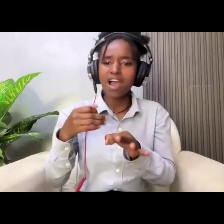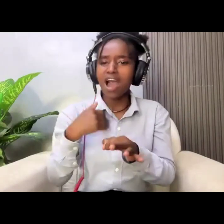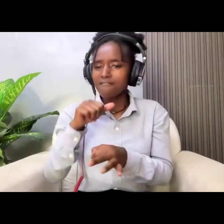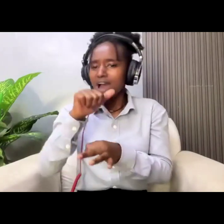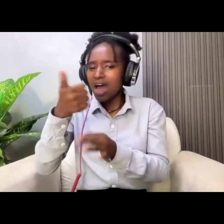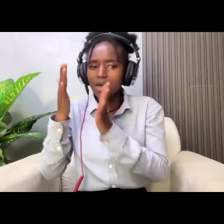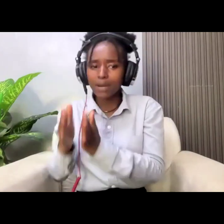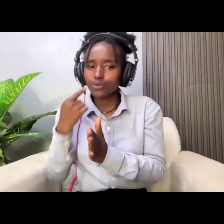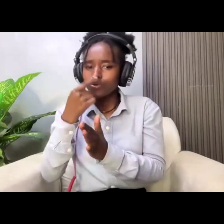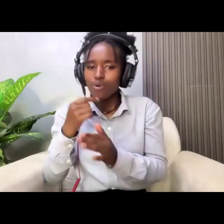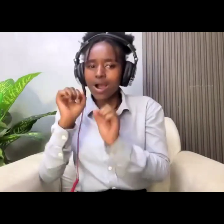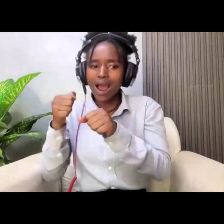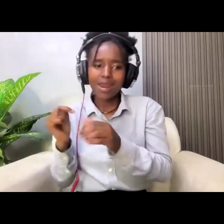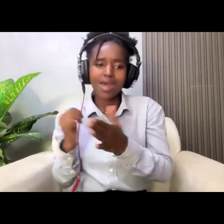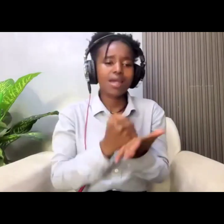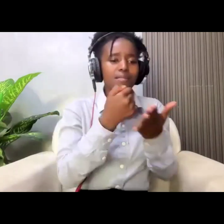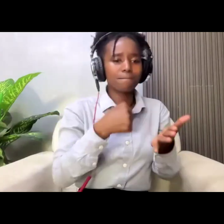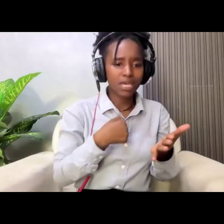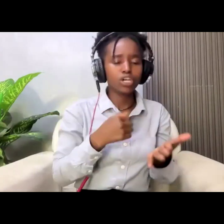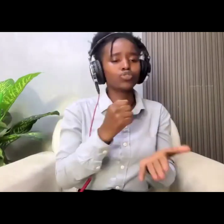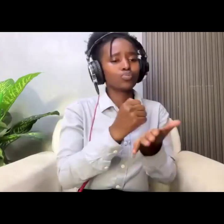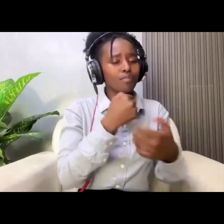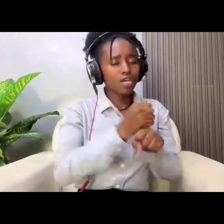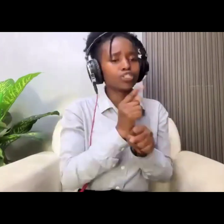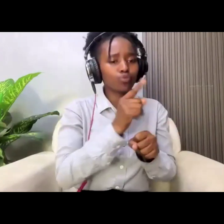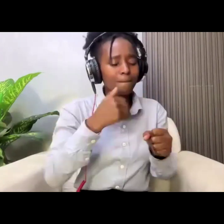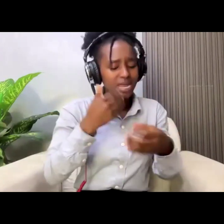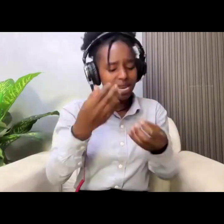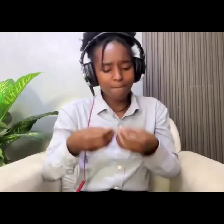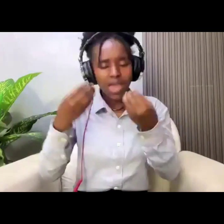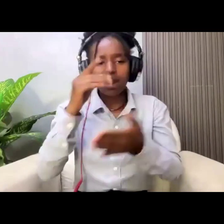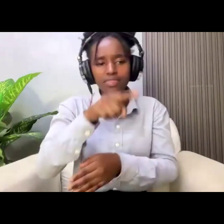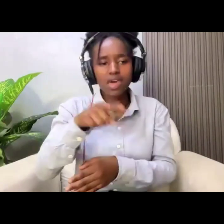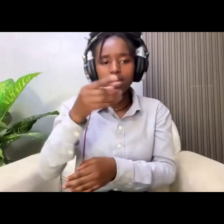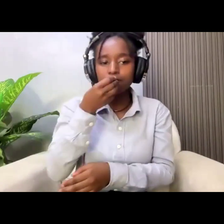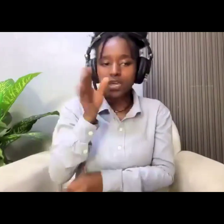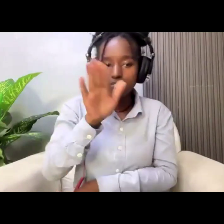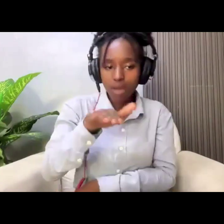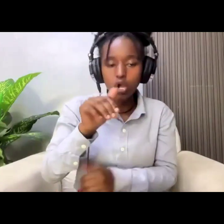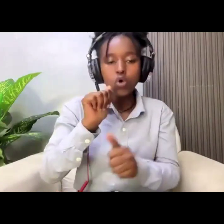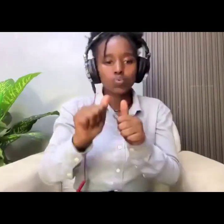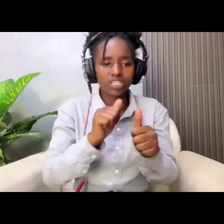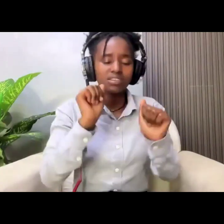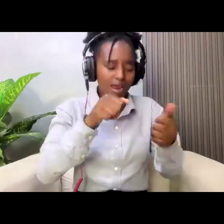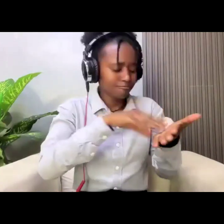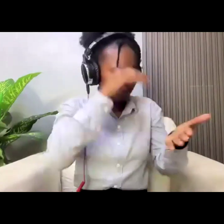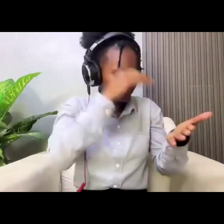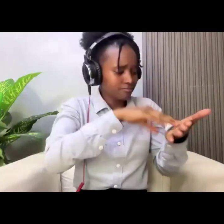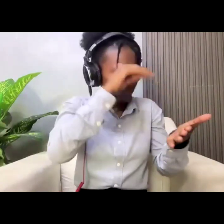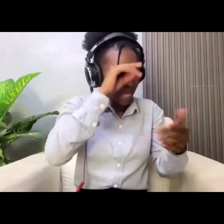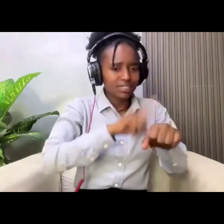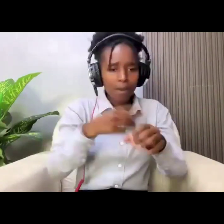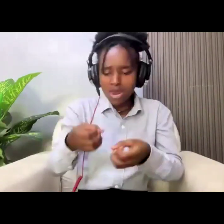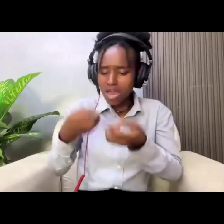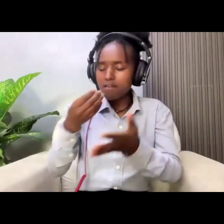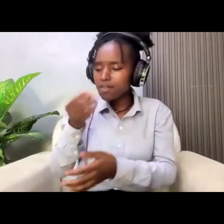is able to provide me with models that I can have a study and then provide feedback